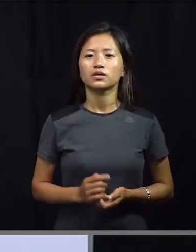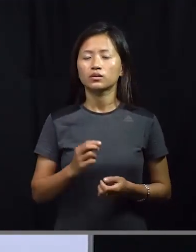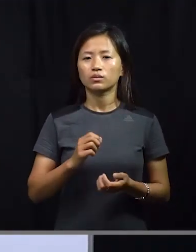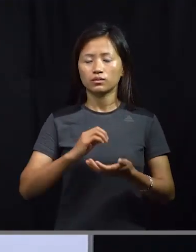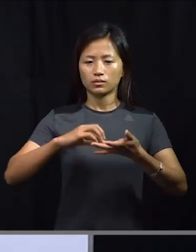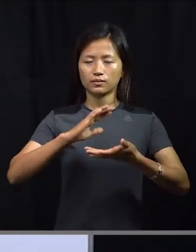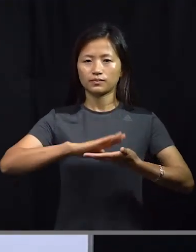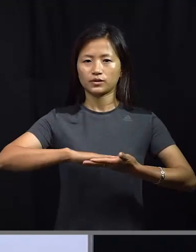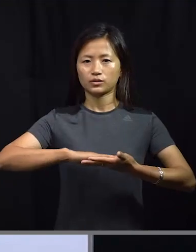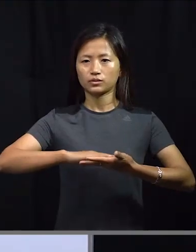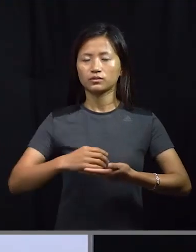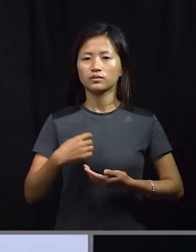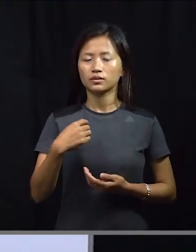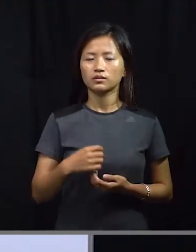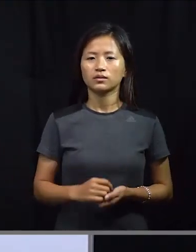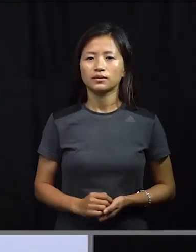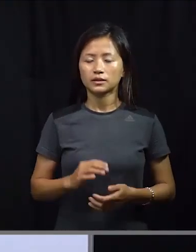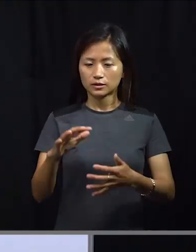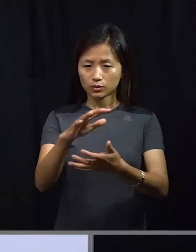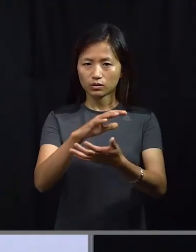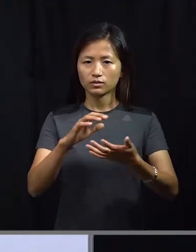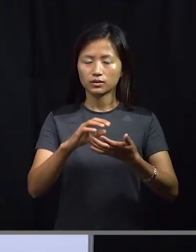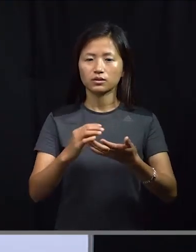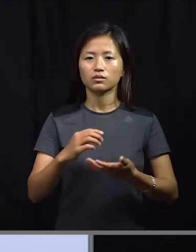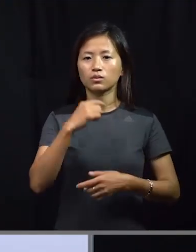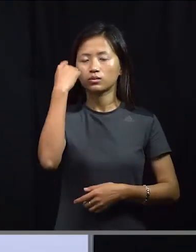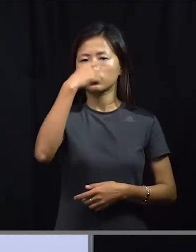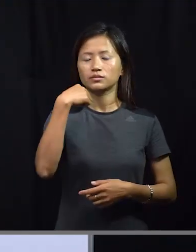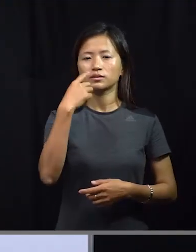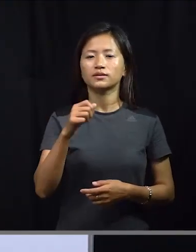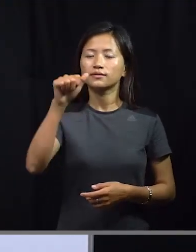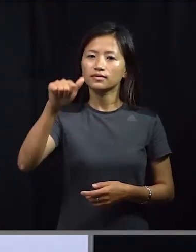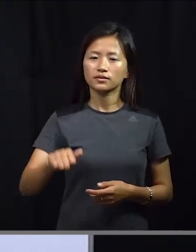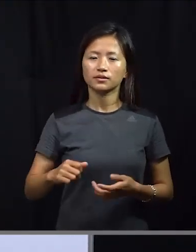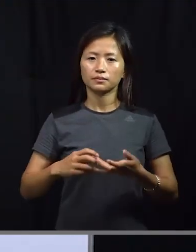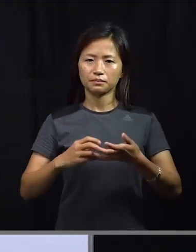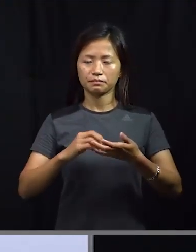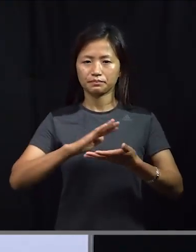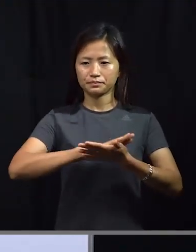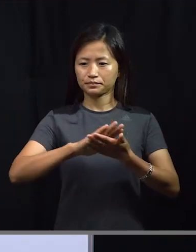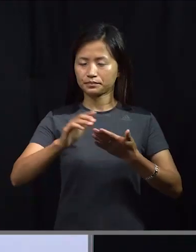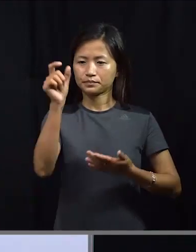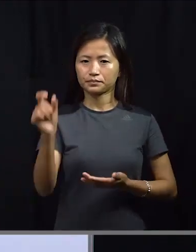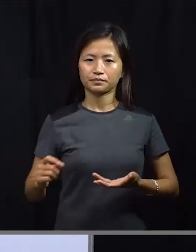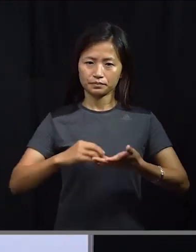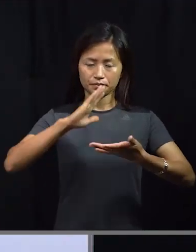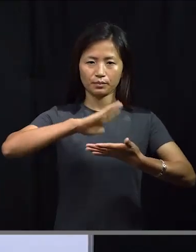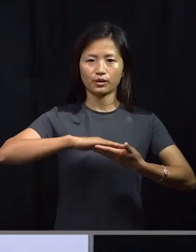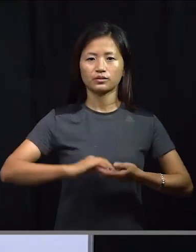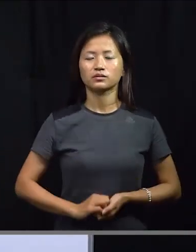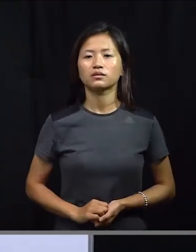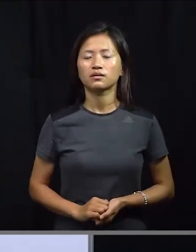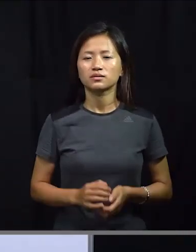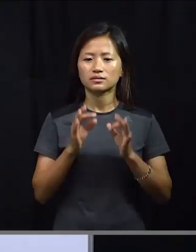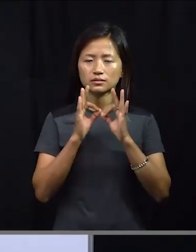can marry. I repeat again, it prescribes whom a Hindu can marry, okay? Endogamy simply